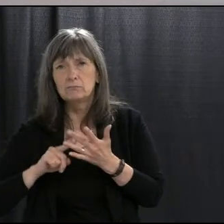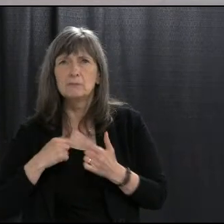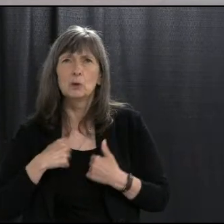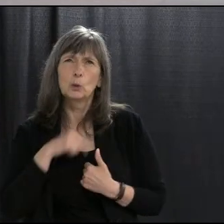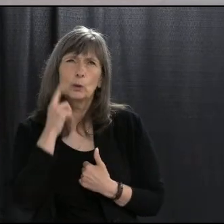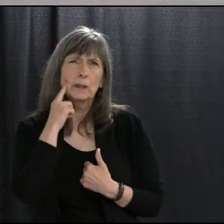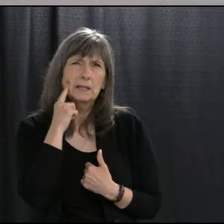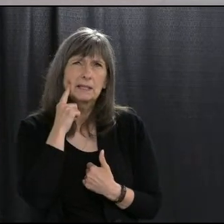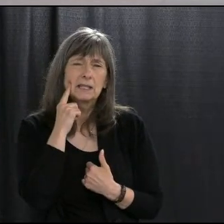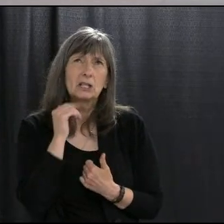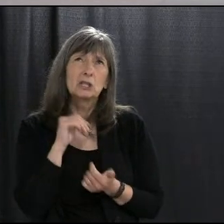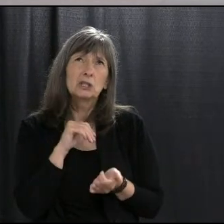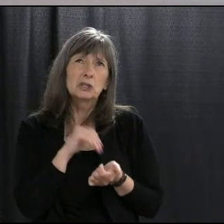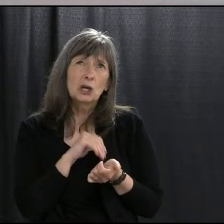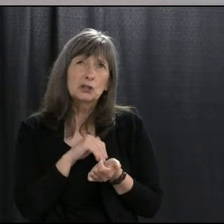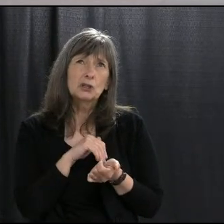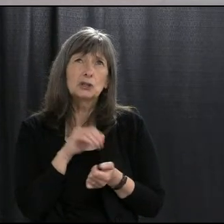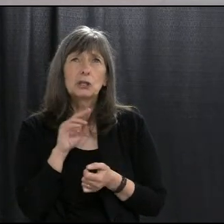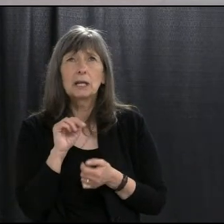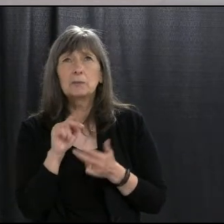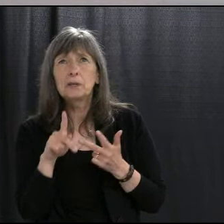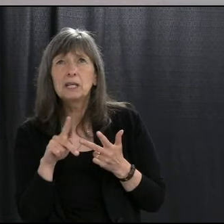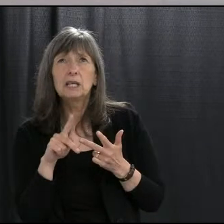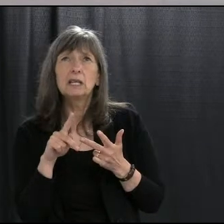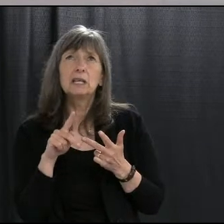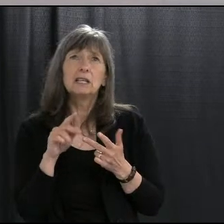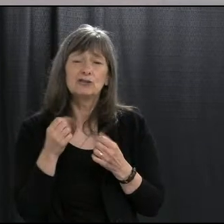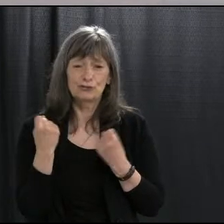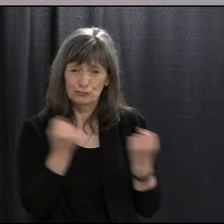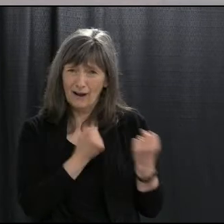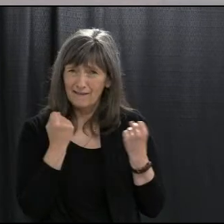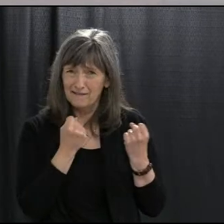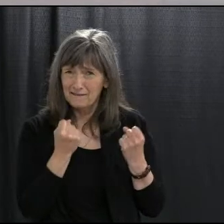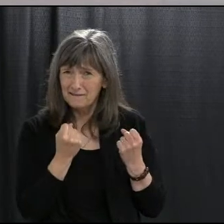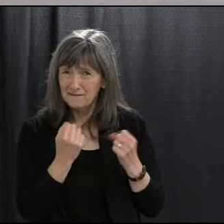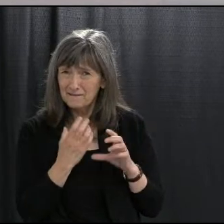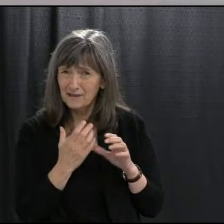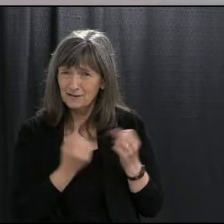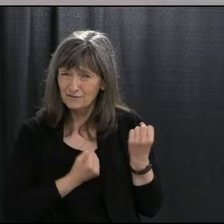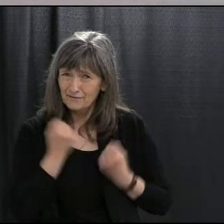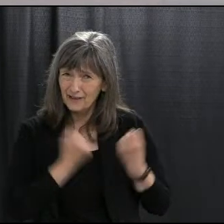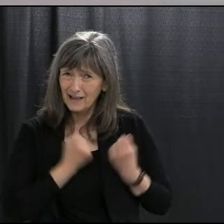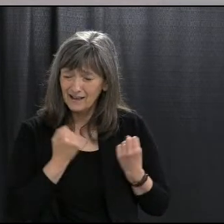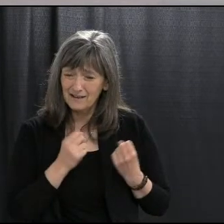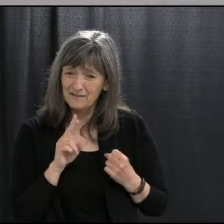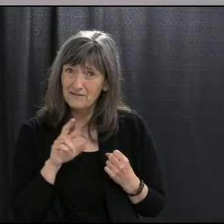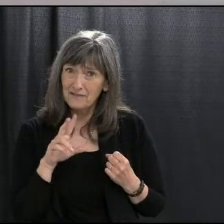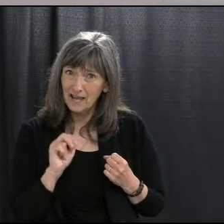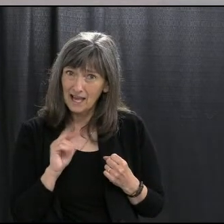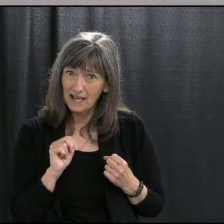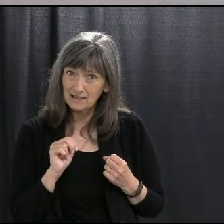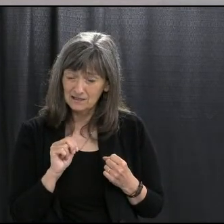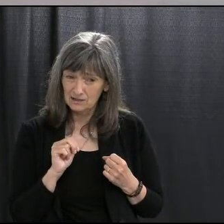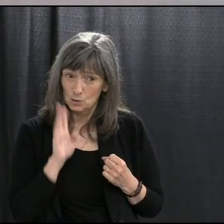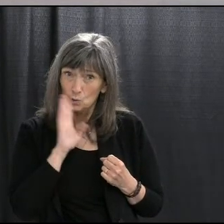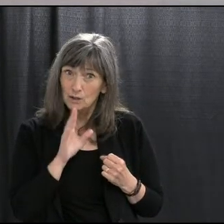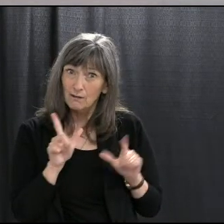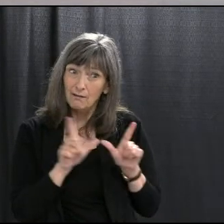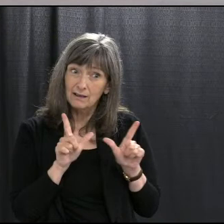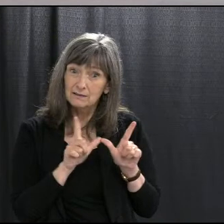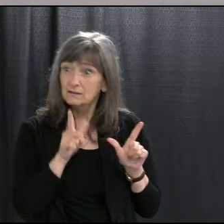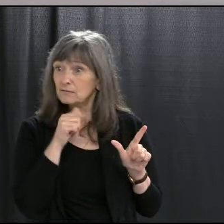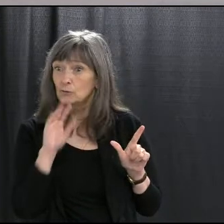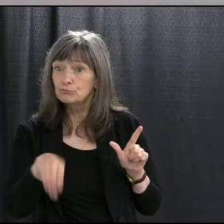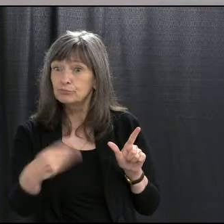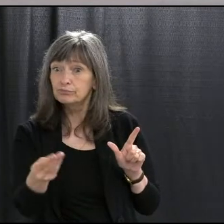a doctor or nurse practitioner driving a van. It may sound like a silly question, but is there any kind of special licensing or anything involved in